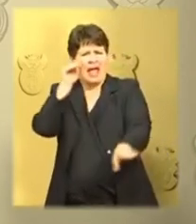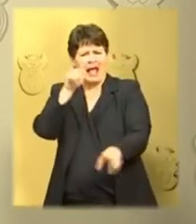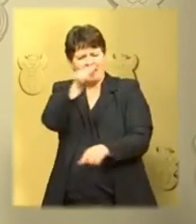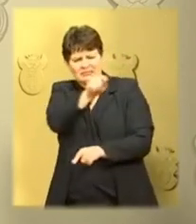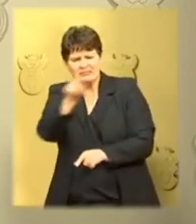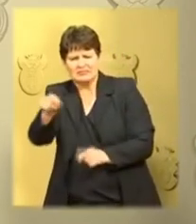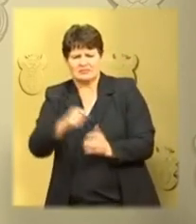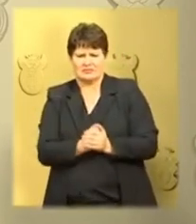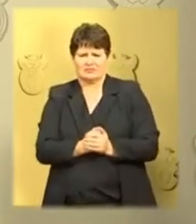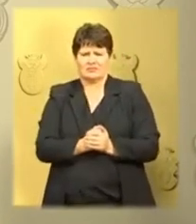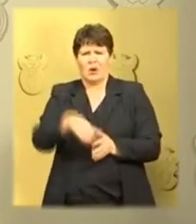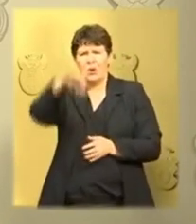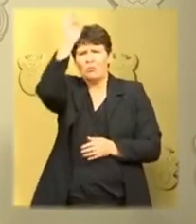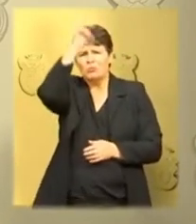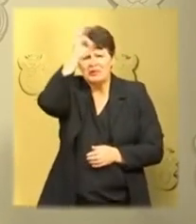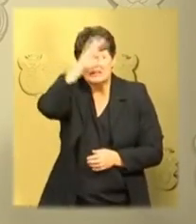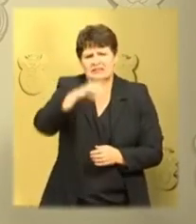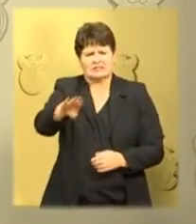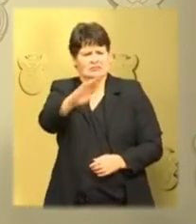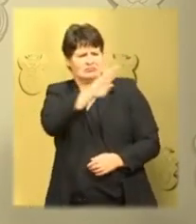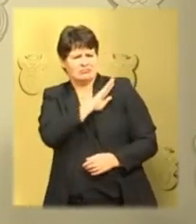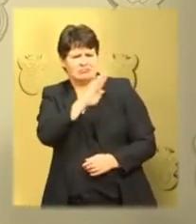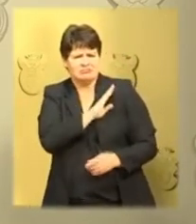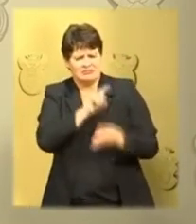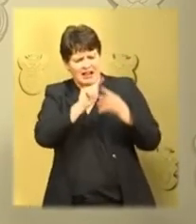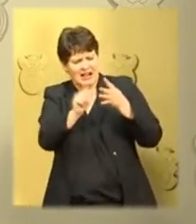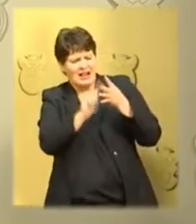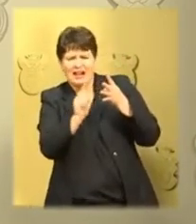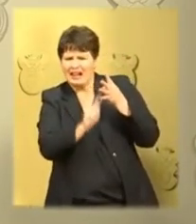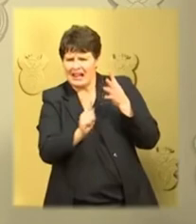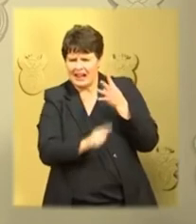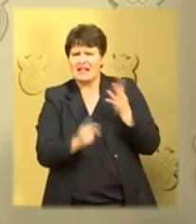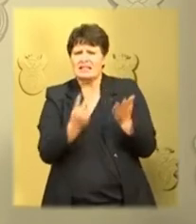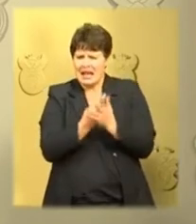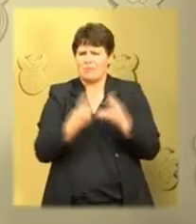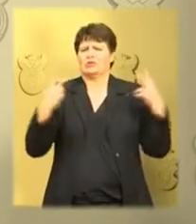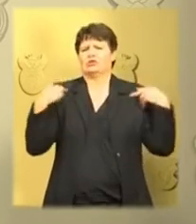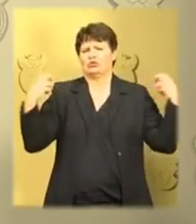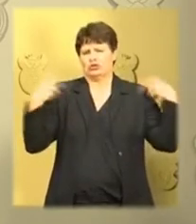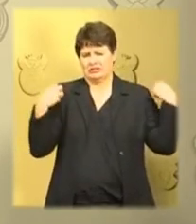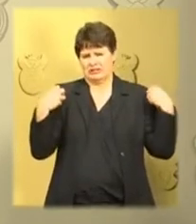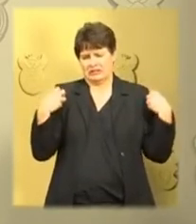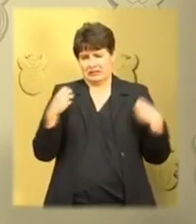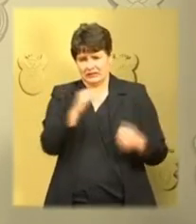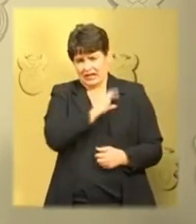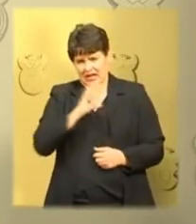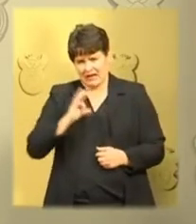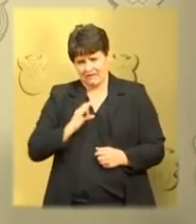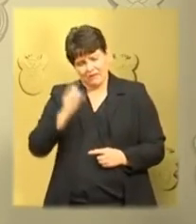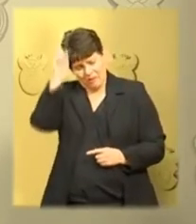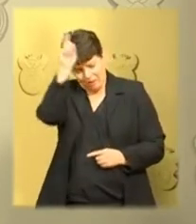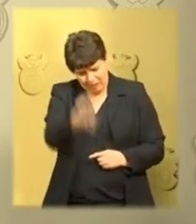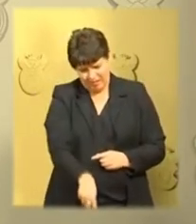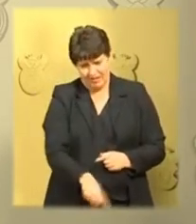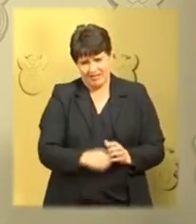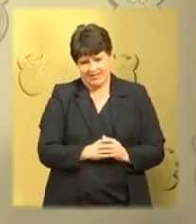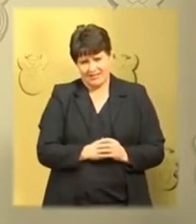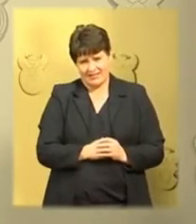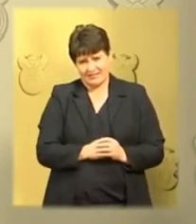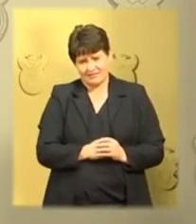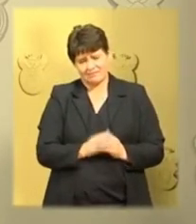law enforcement officials, and security personnel. It is thanks to your